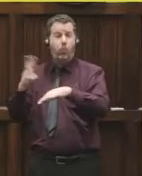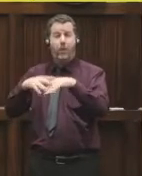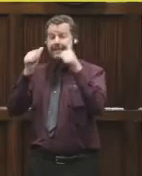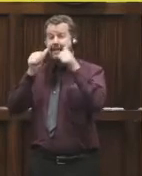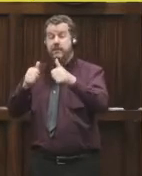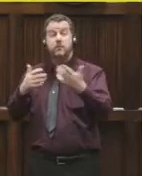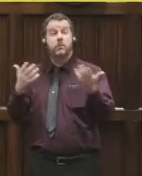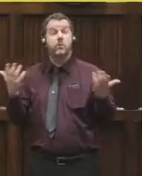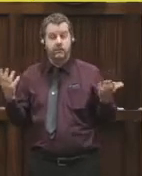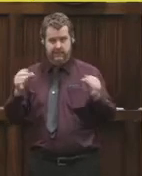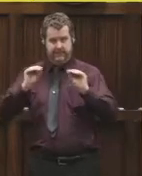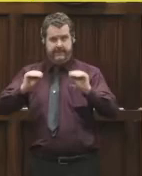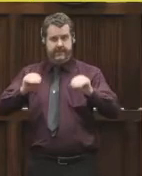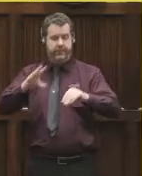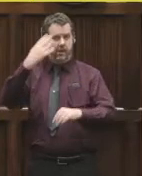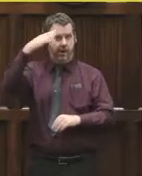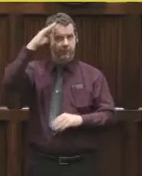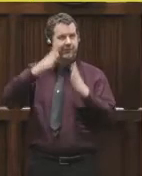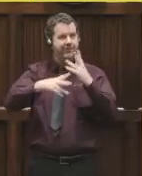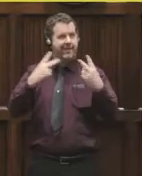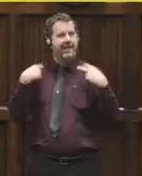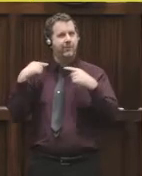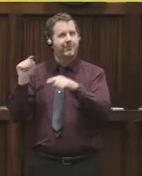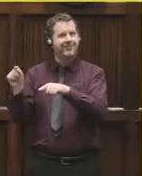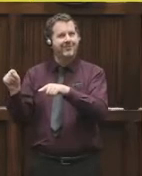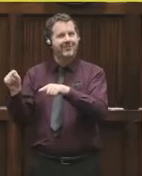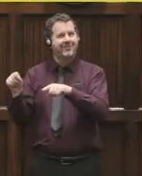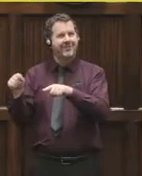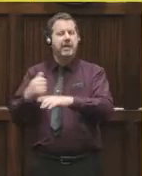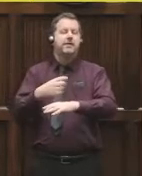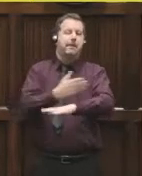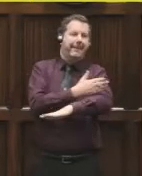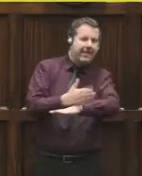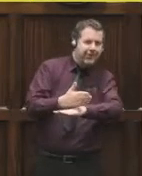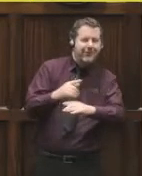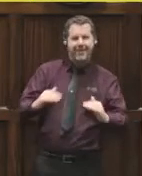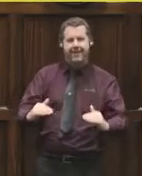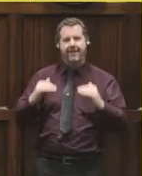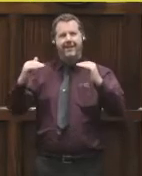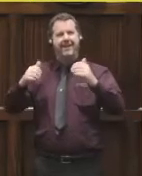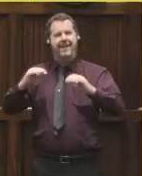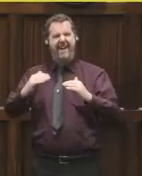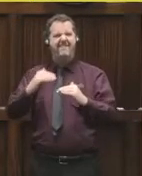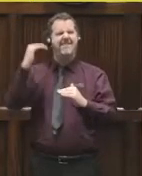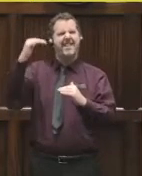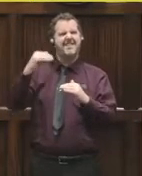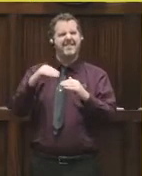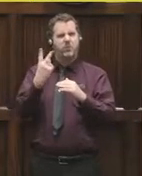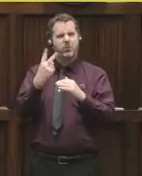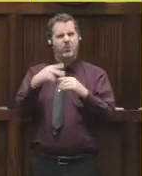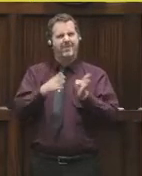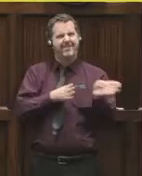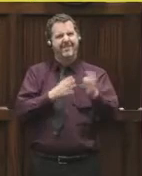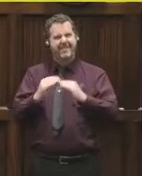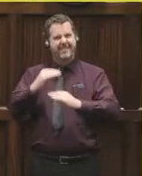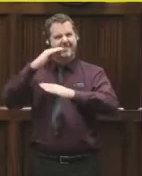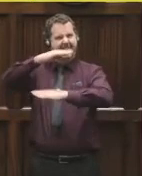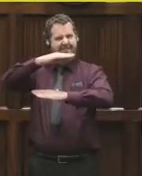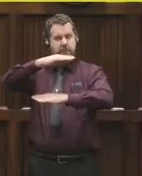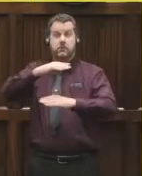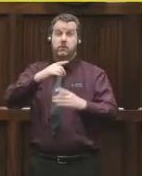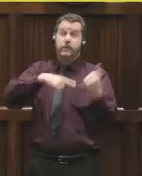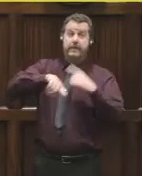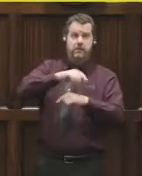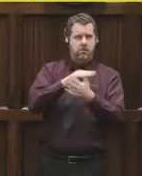is to teach Irish Sign Language, both beginners and more advanced. And it's something I think that all of us have to pay more